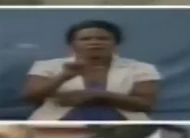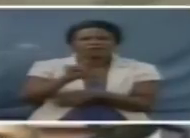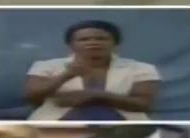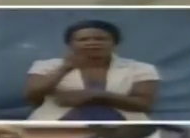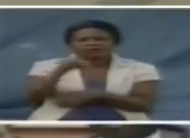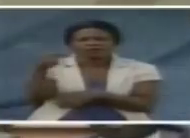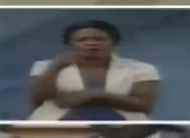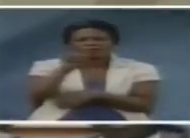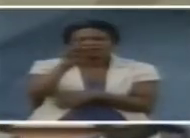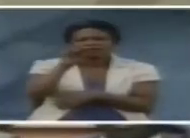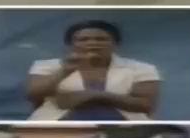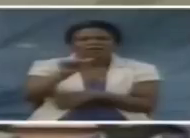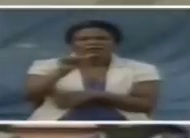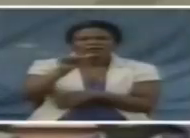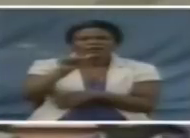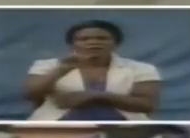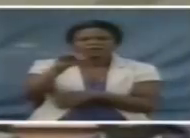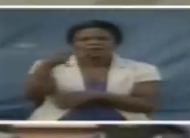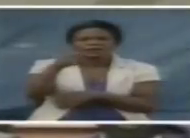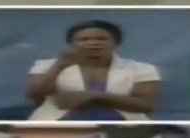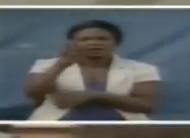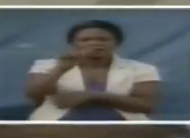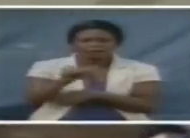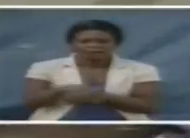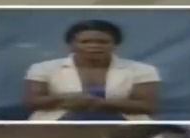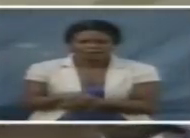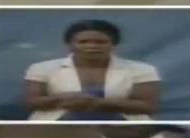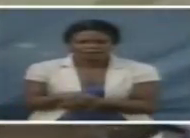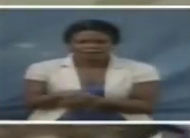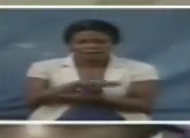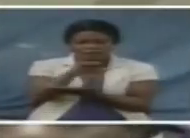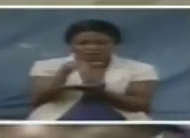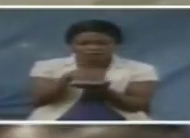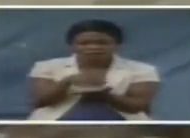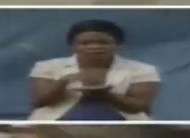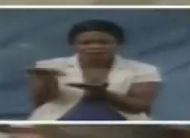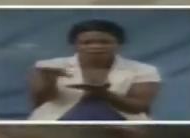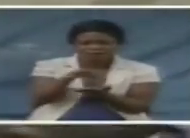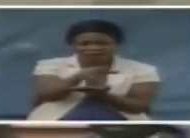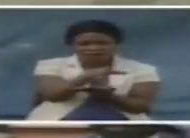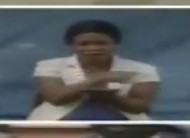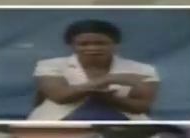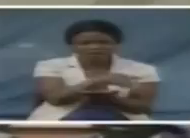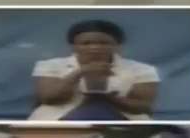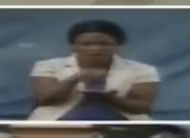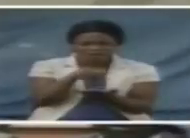Professor Lungongo. Decentralization.